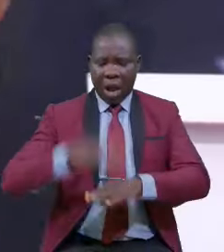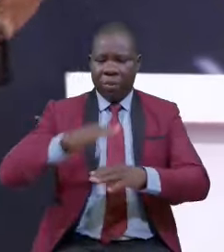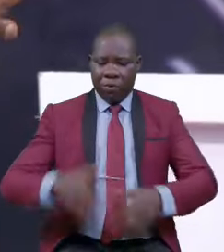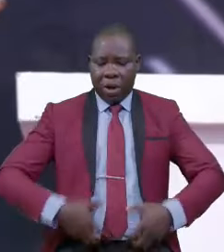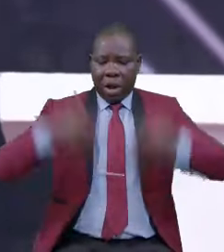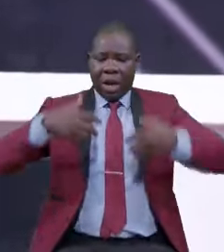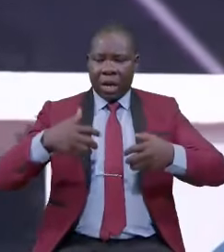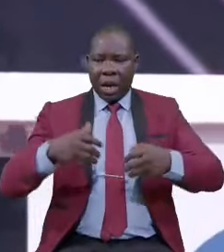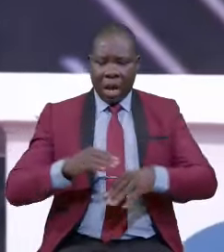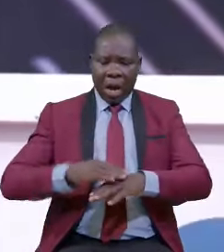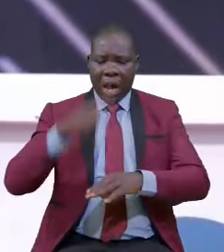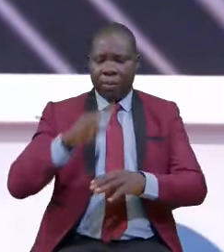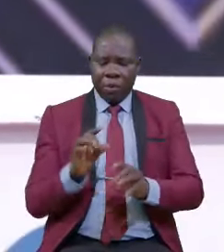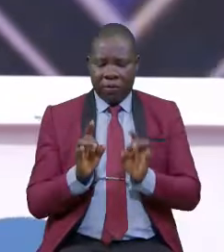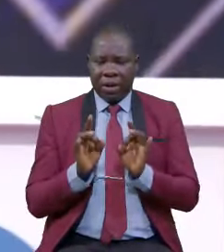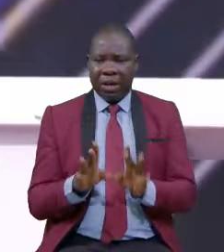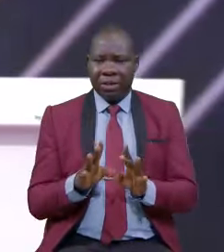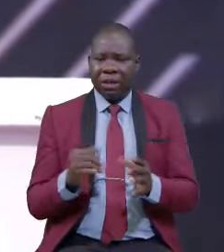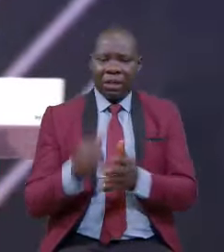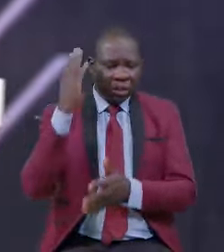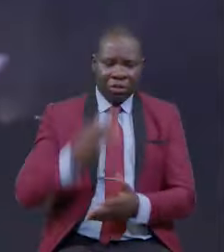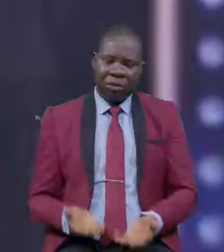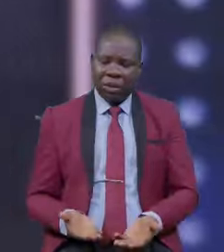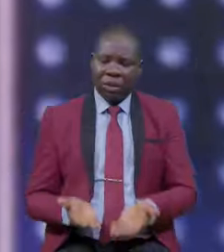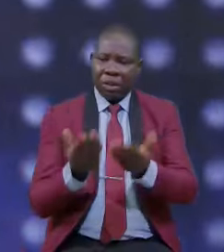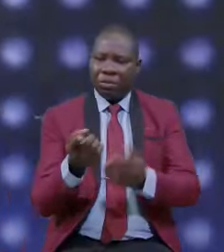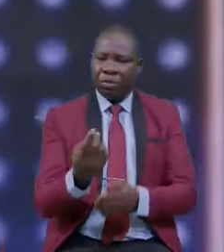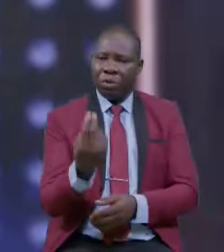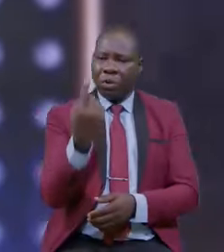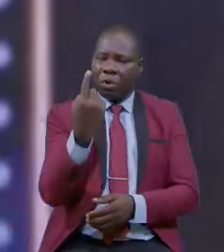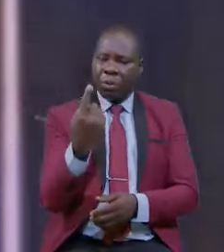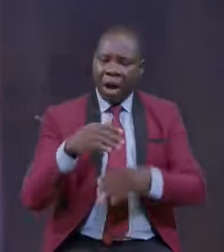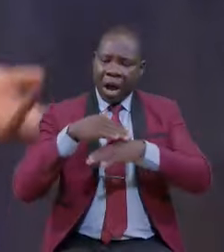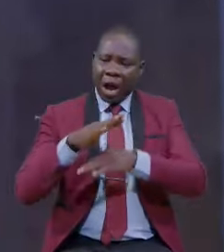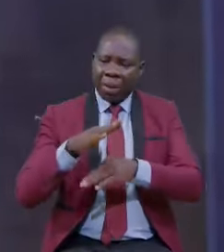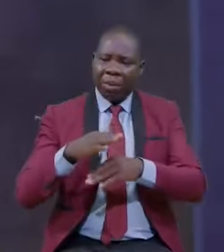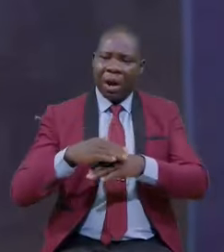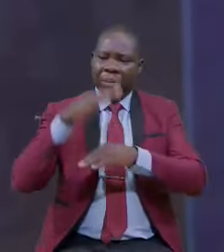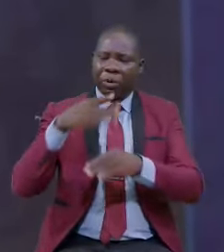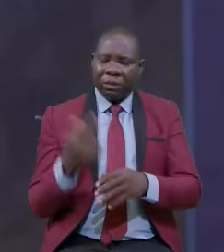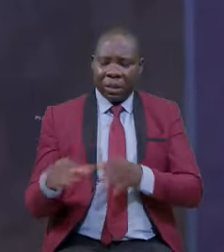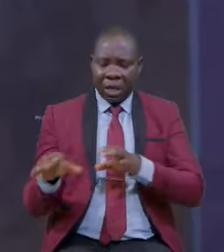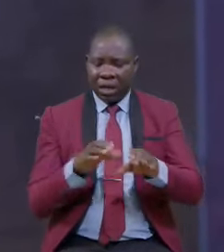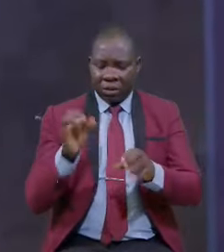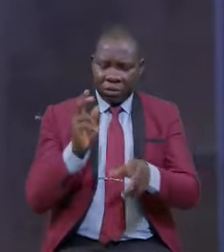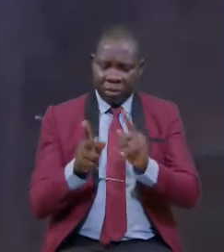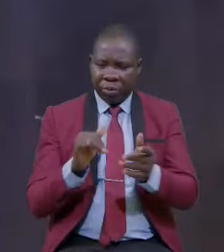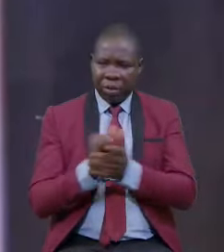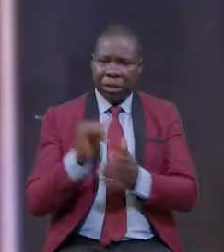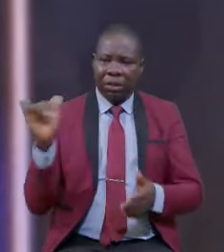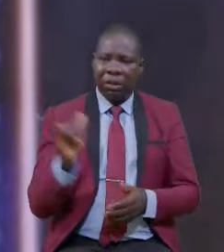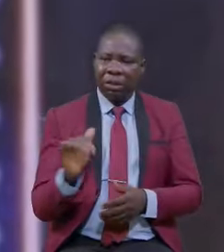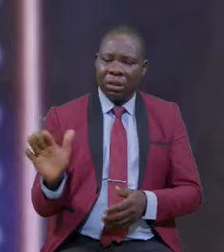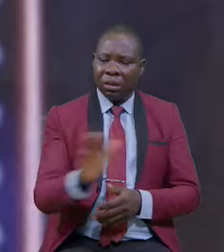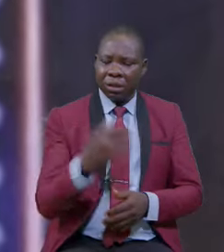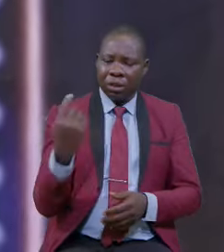up above, you know, the normal action of people, what they normally do. You'll not be thinking of them. You'll be thinking